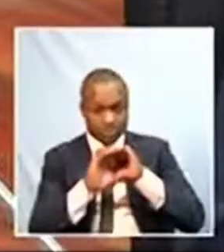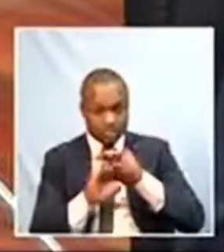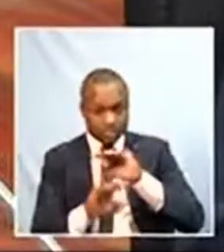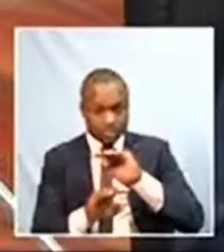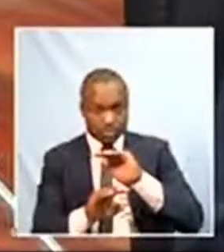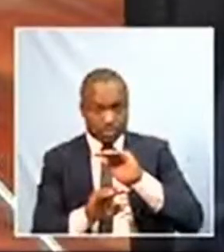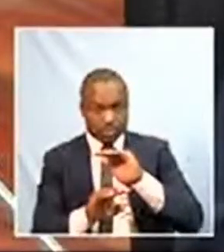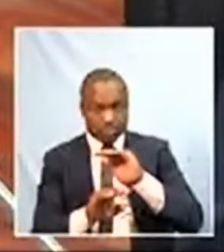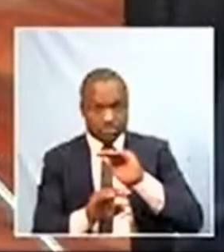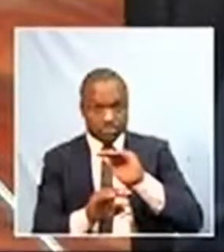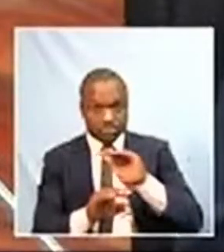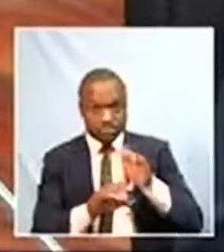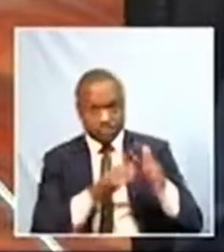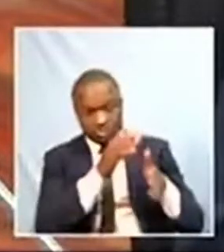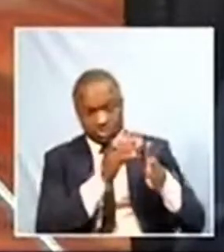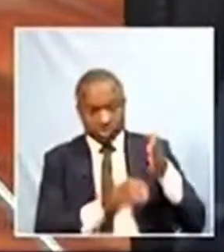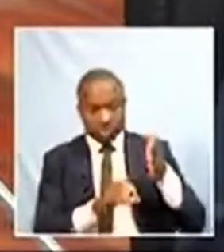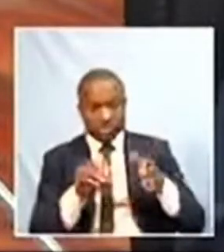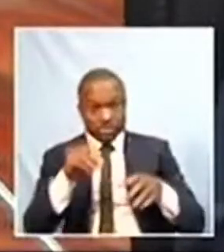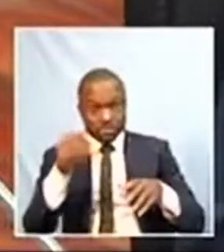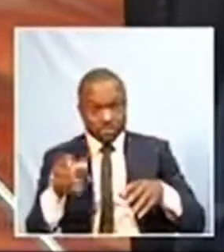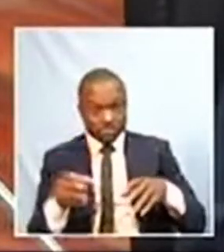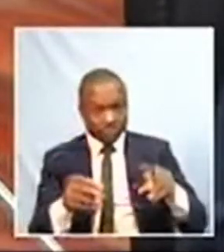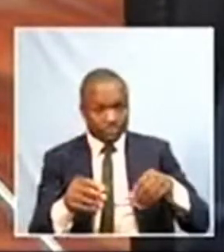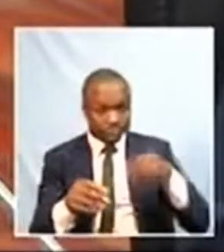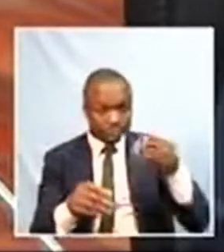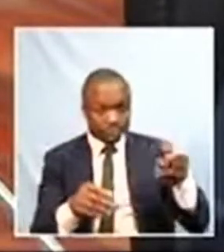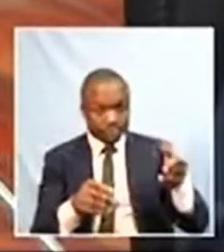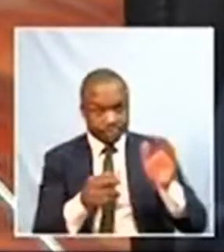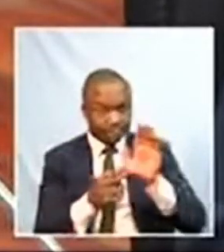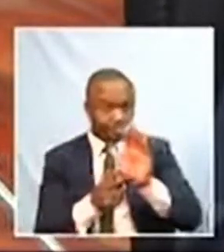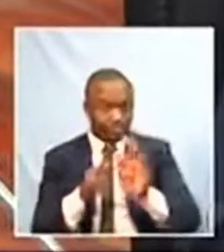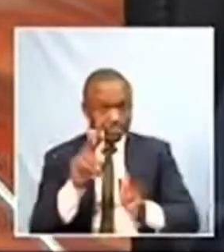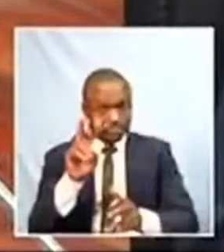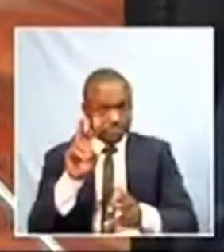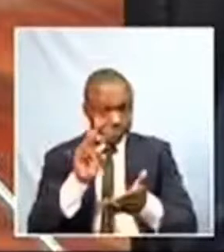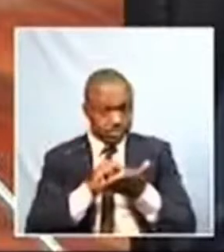the column for expenditure, where it's written